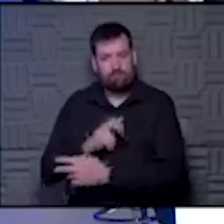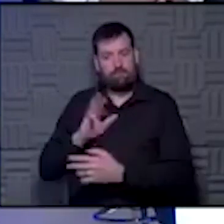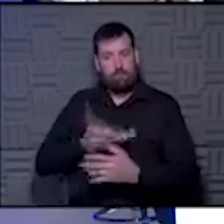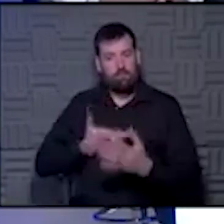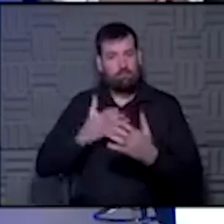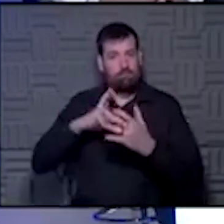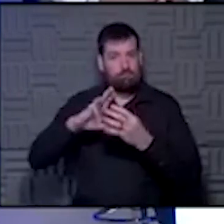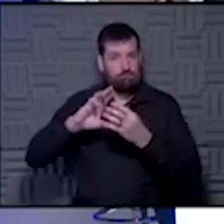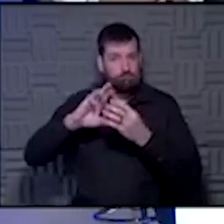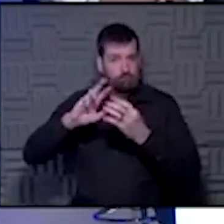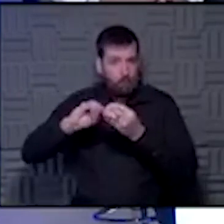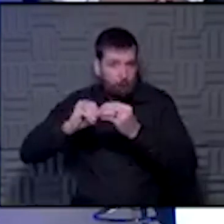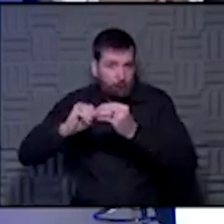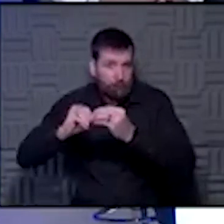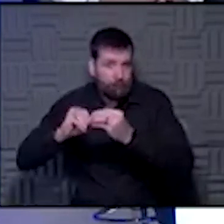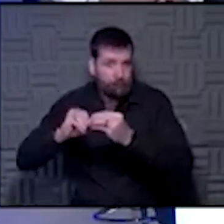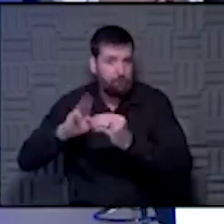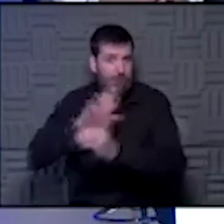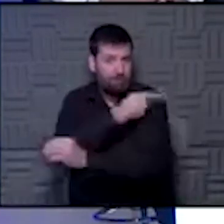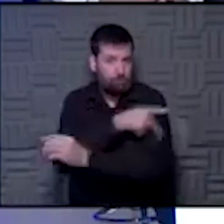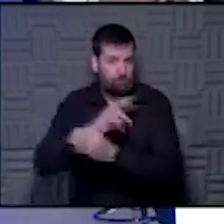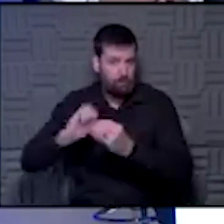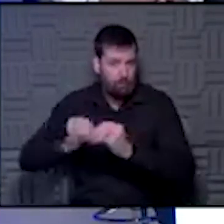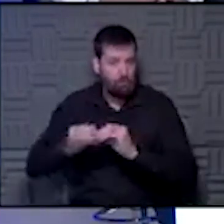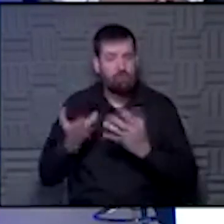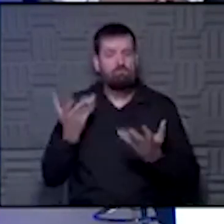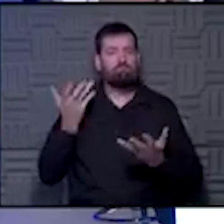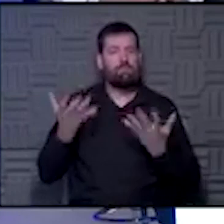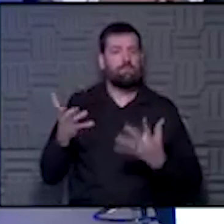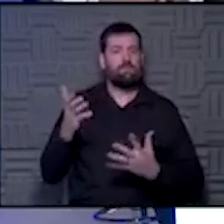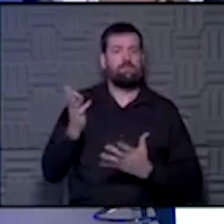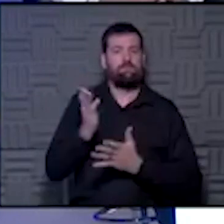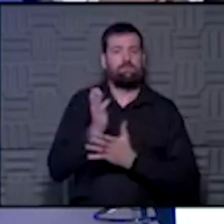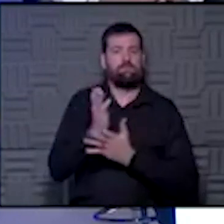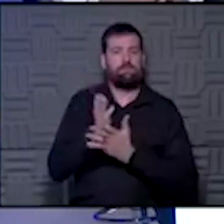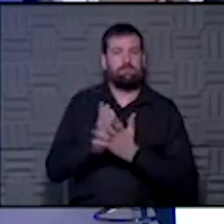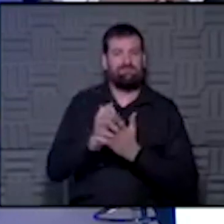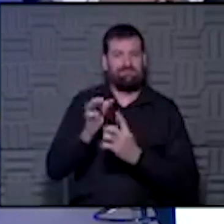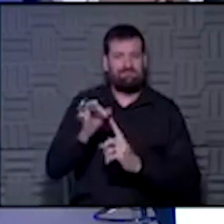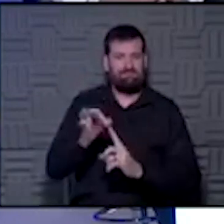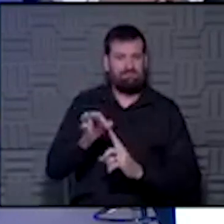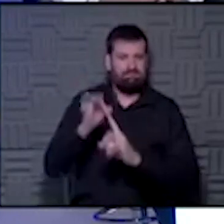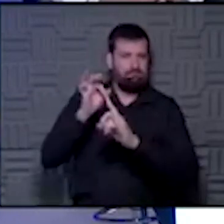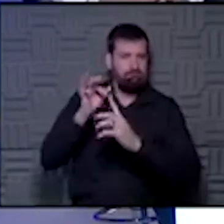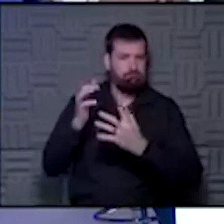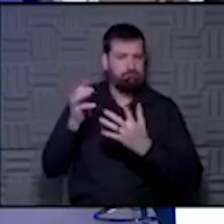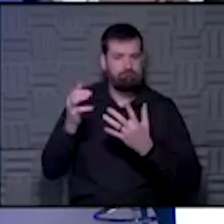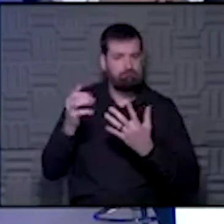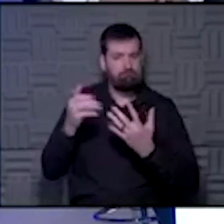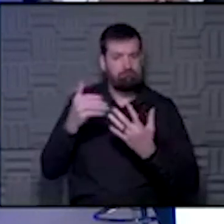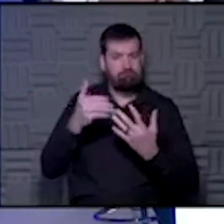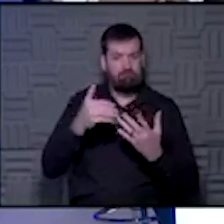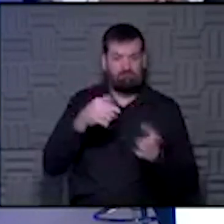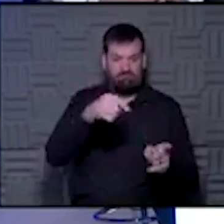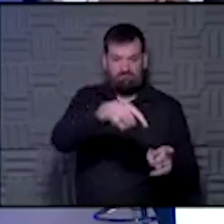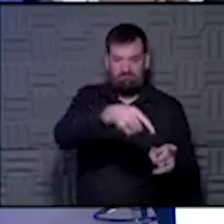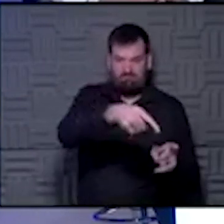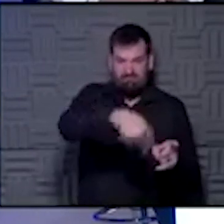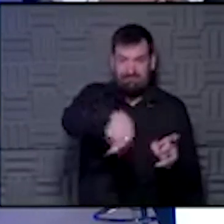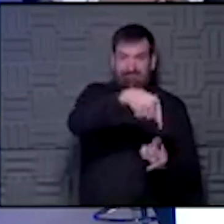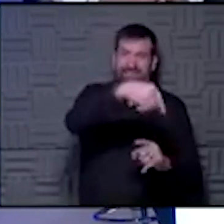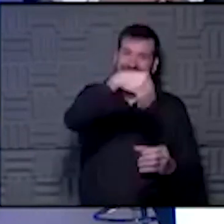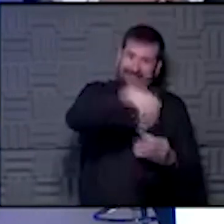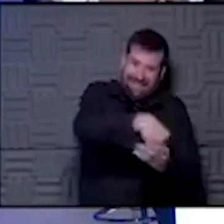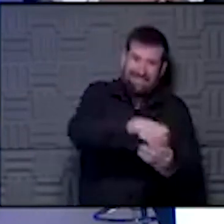that we see, and then any maybe distinctions from your perspective on why better managing these patients in